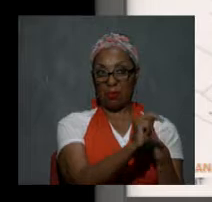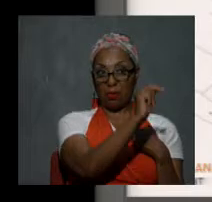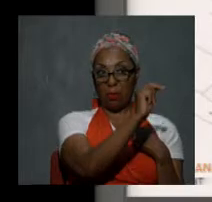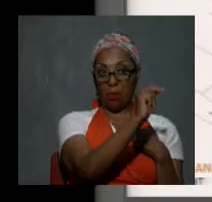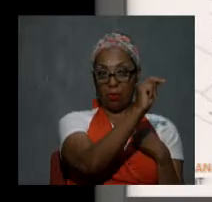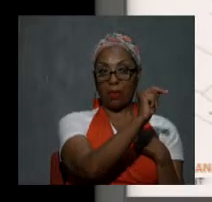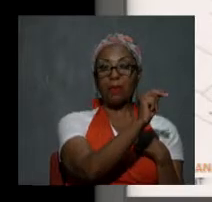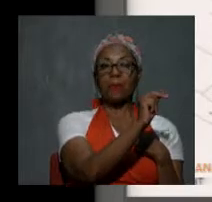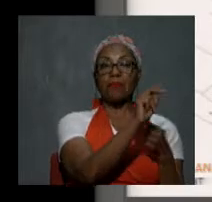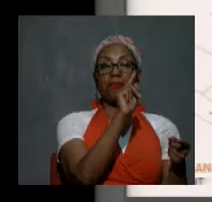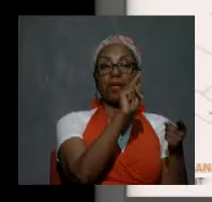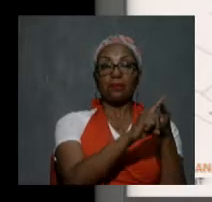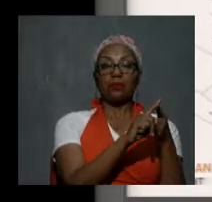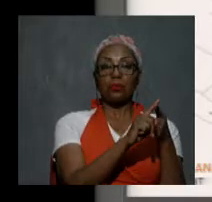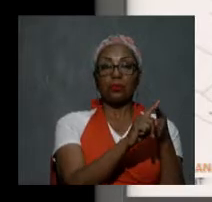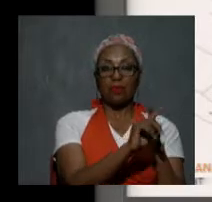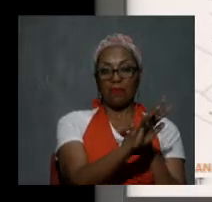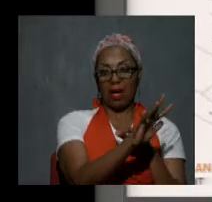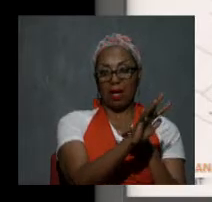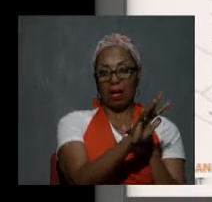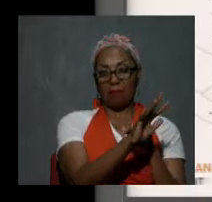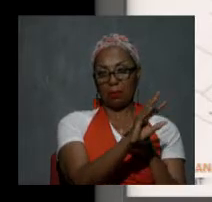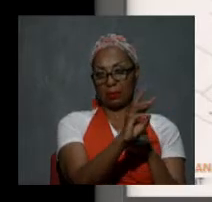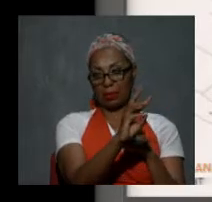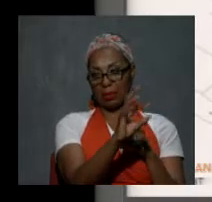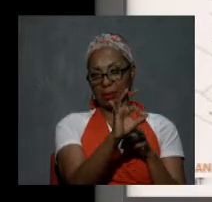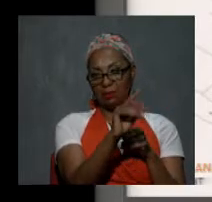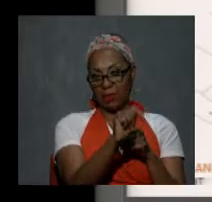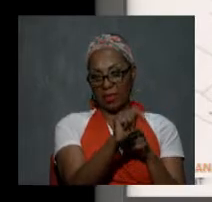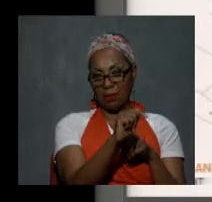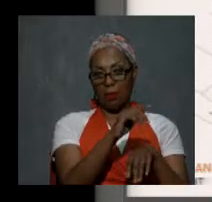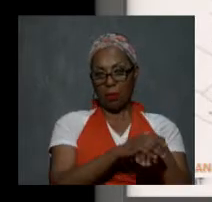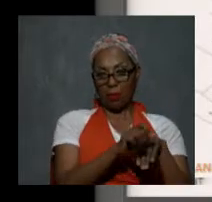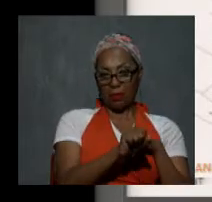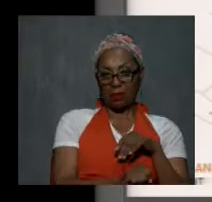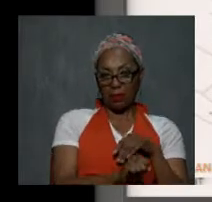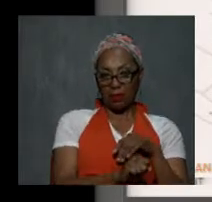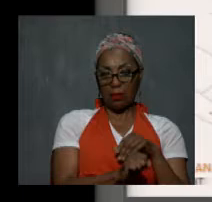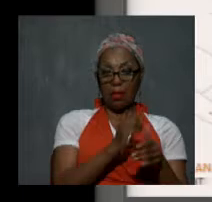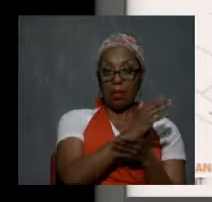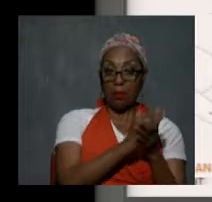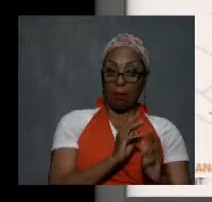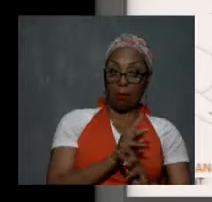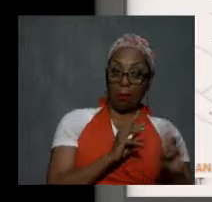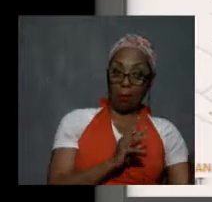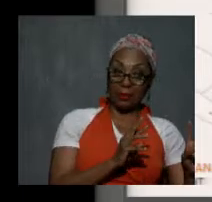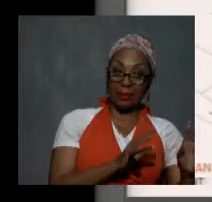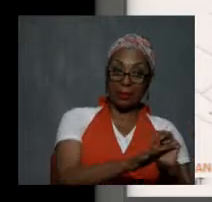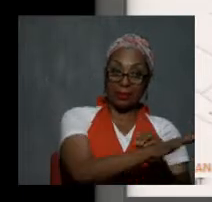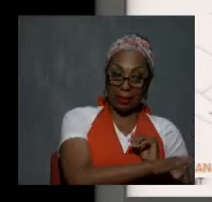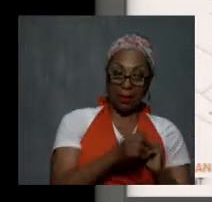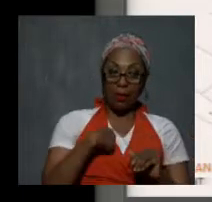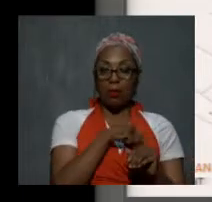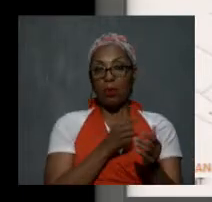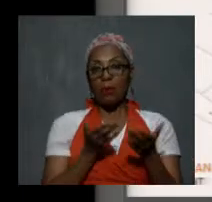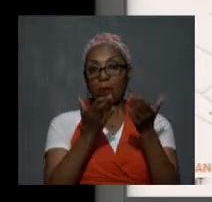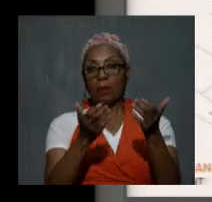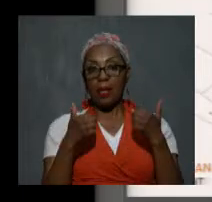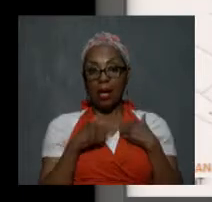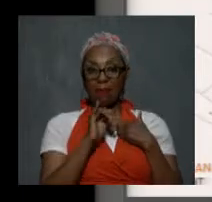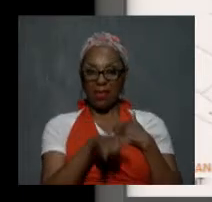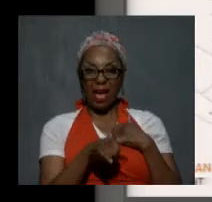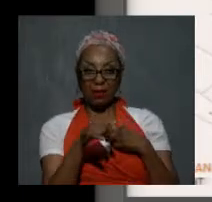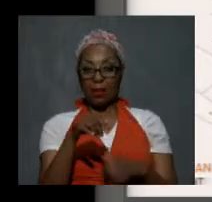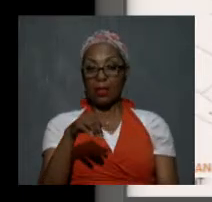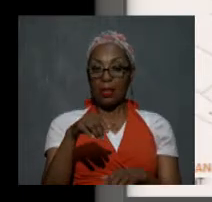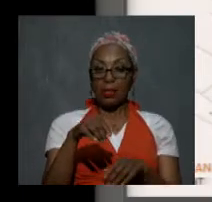end to 5 or 6 feet along the southern part of the west side. And we're proposing to have that in buffer